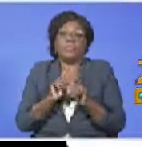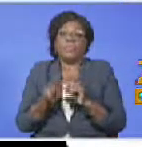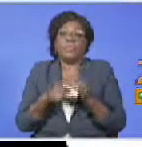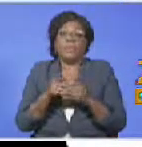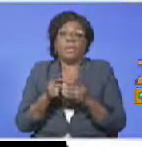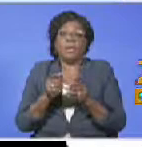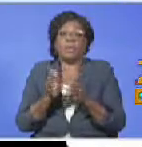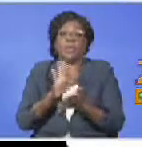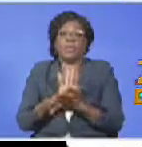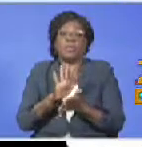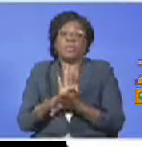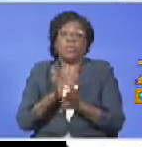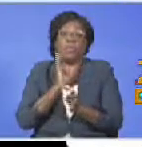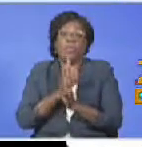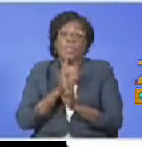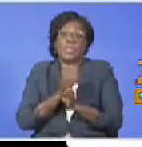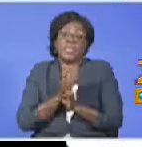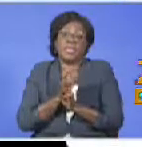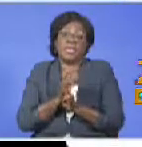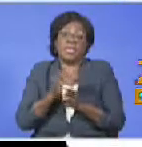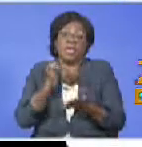busing contracts on the Family Islands.